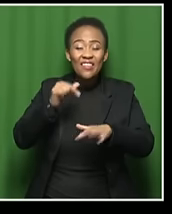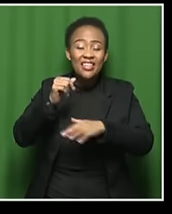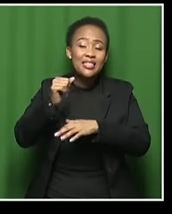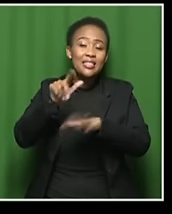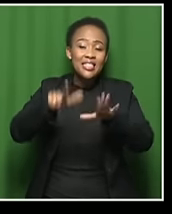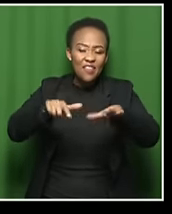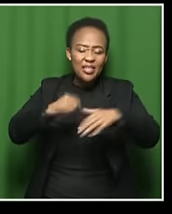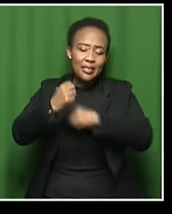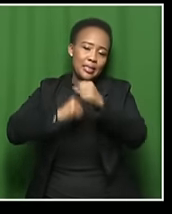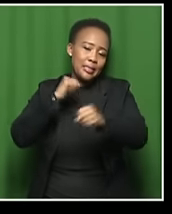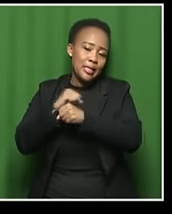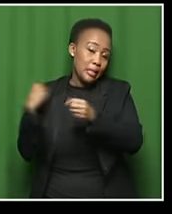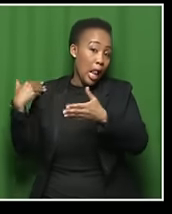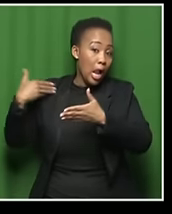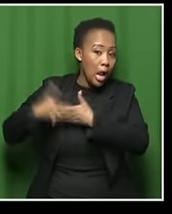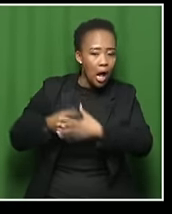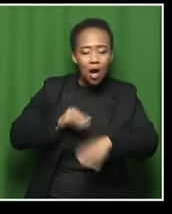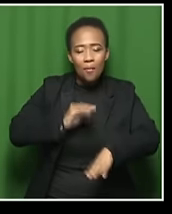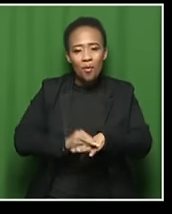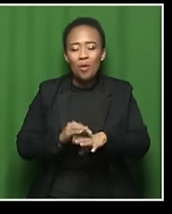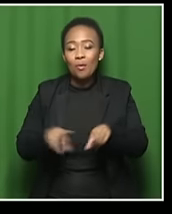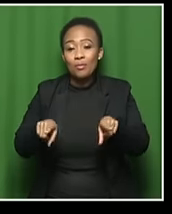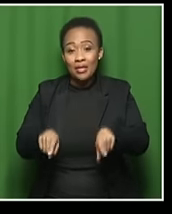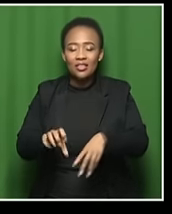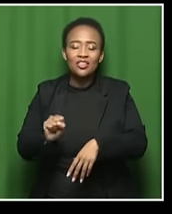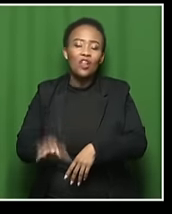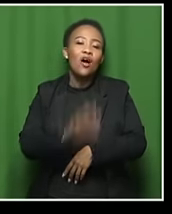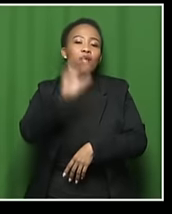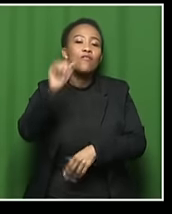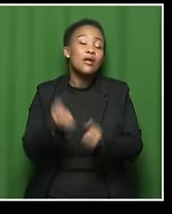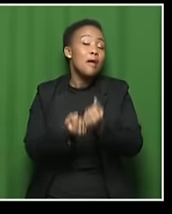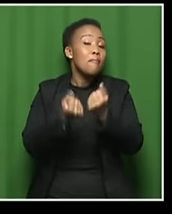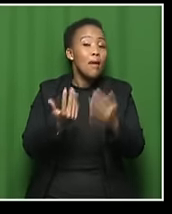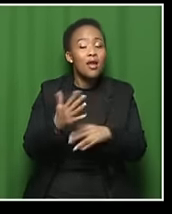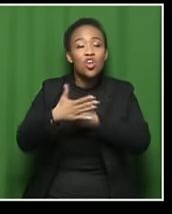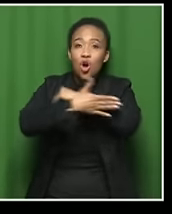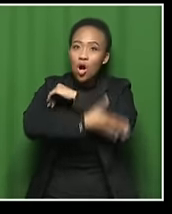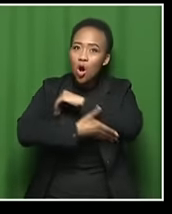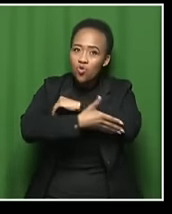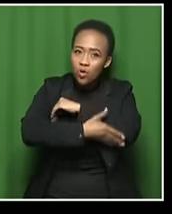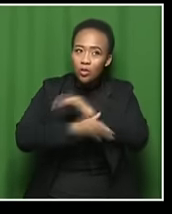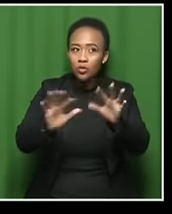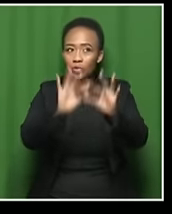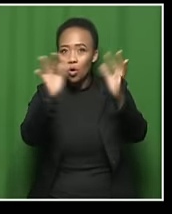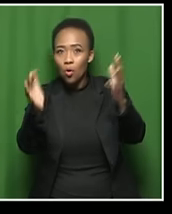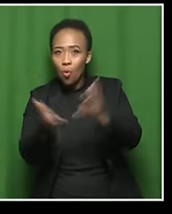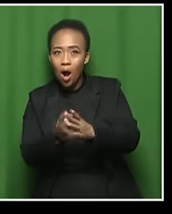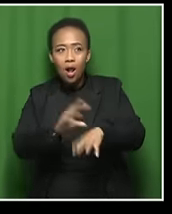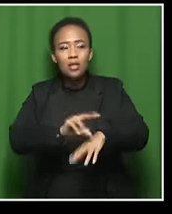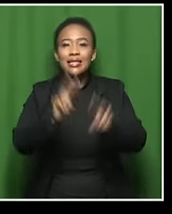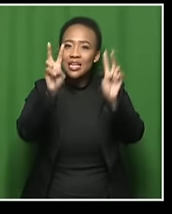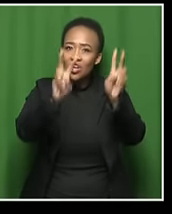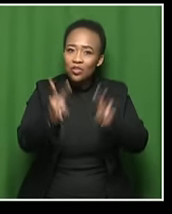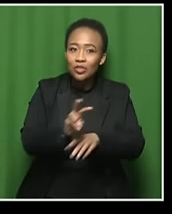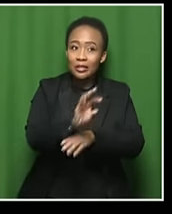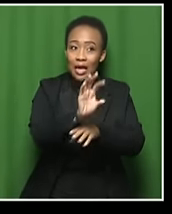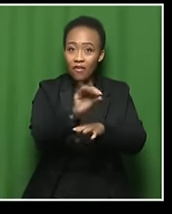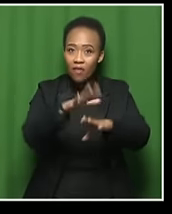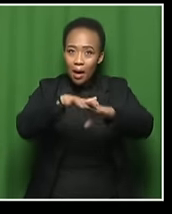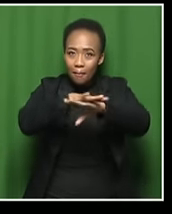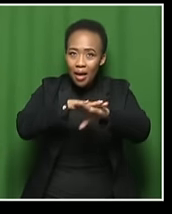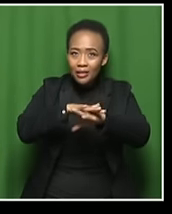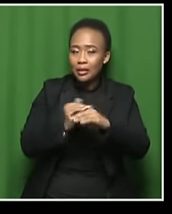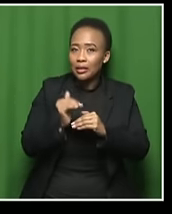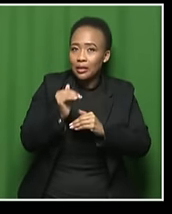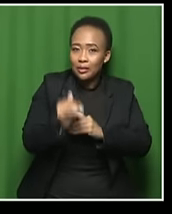African people. The solutions are there. There are many countries who have dealt with energy crisis in the world, and we need to just follow those basic steps